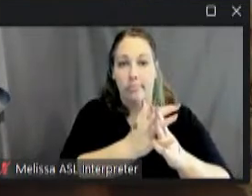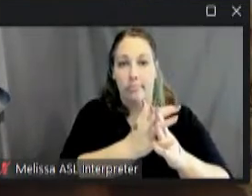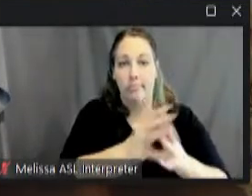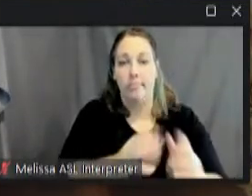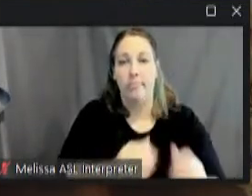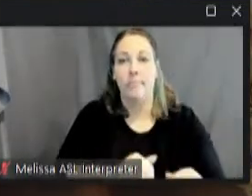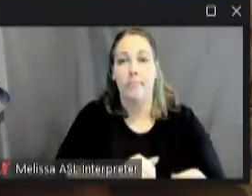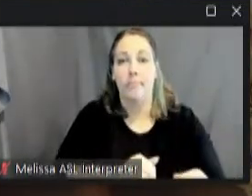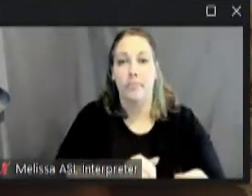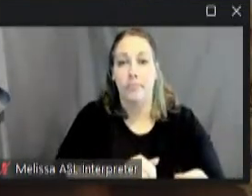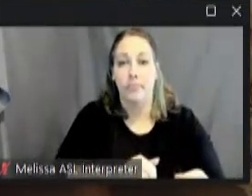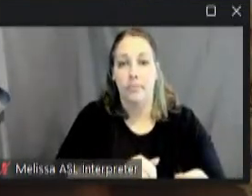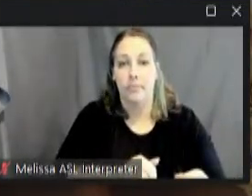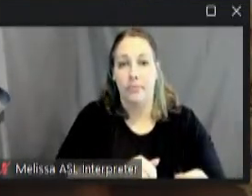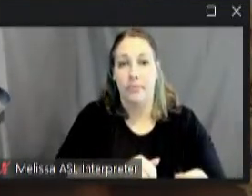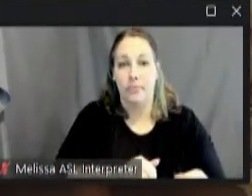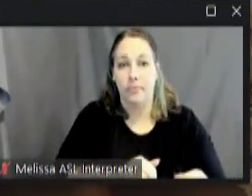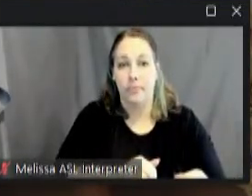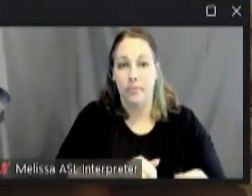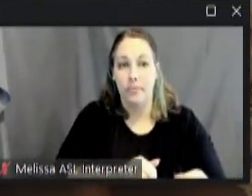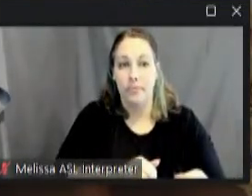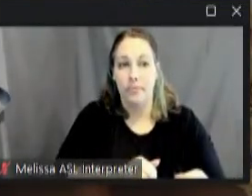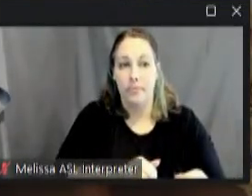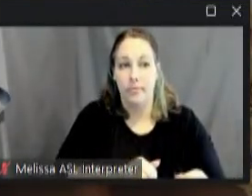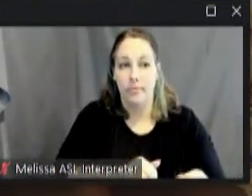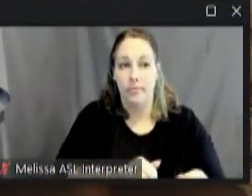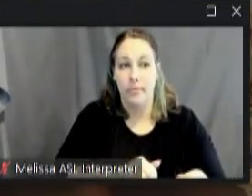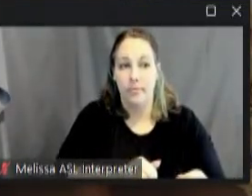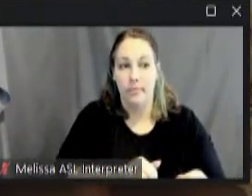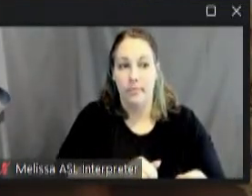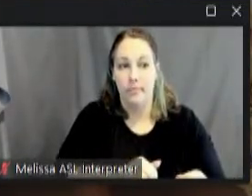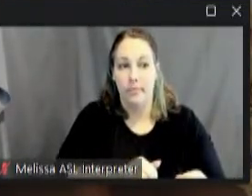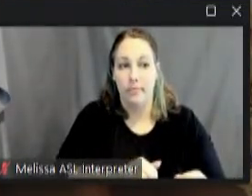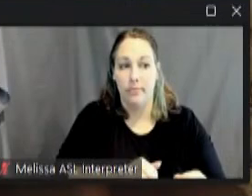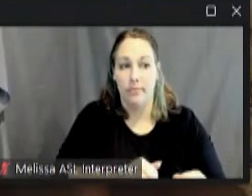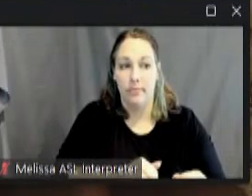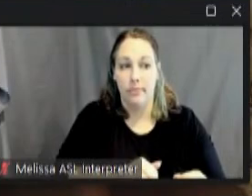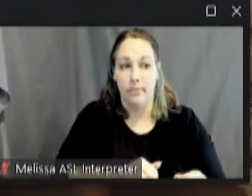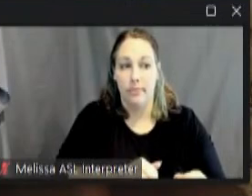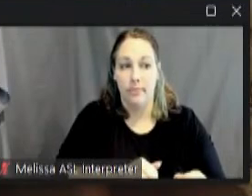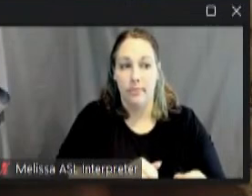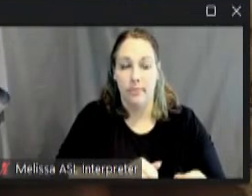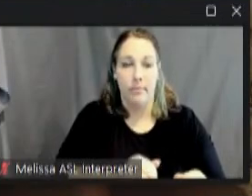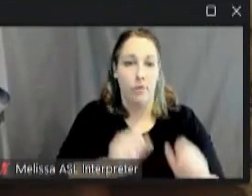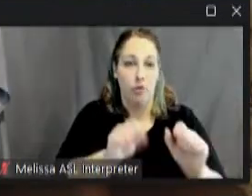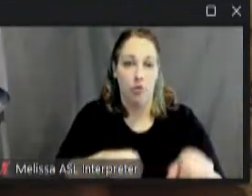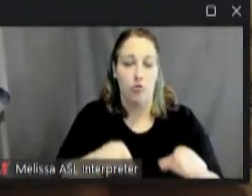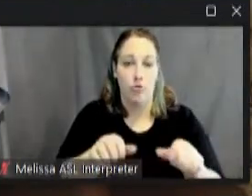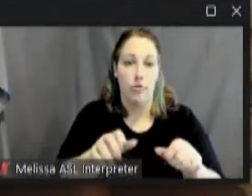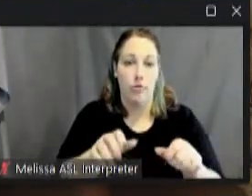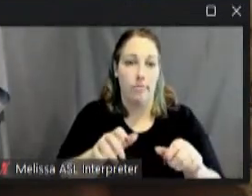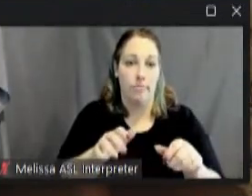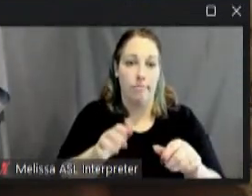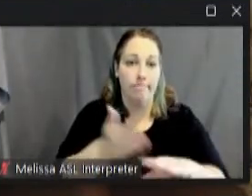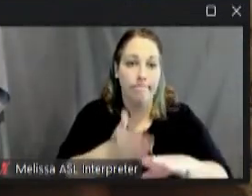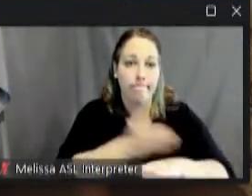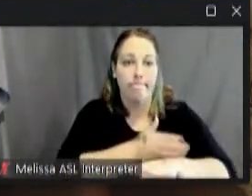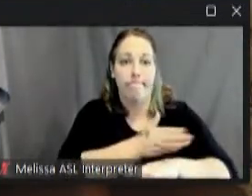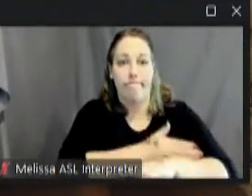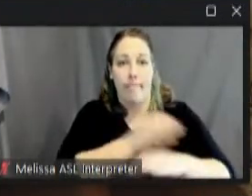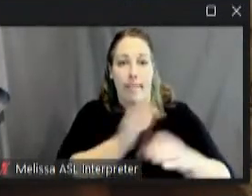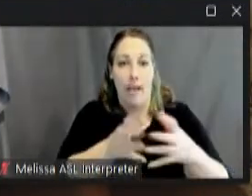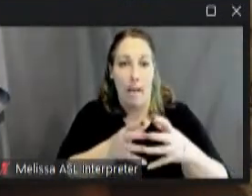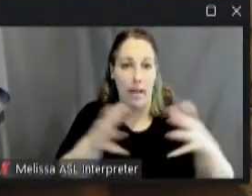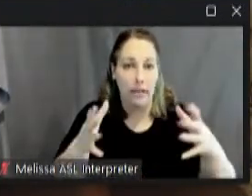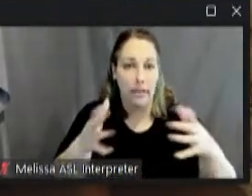do capacity building in both the healthcare sector and the